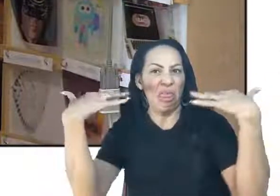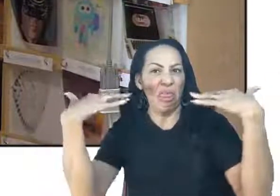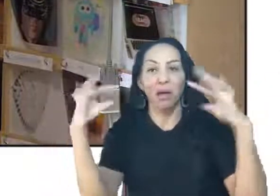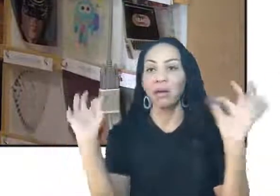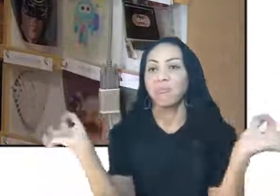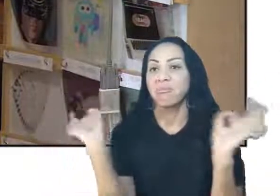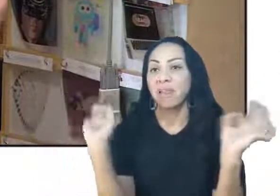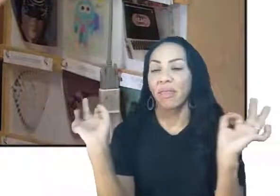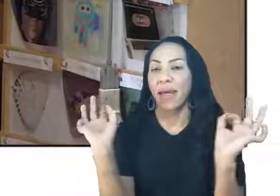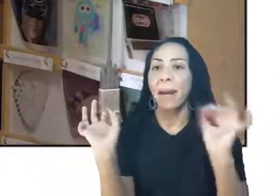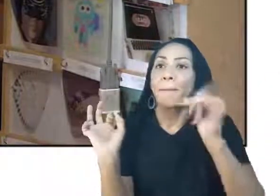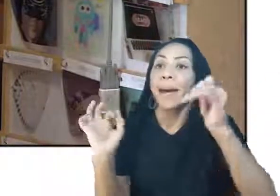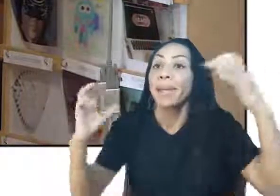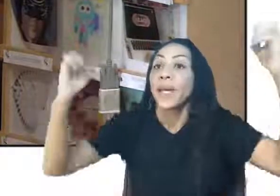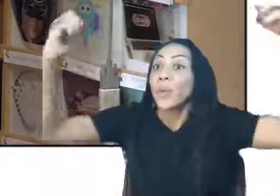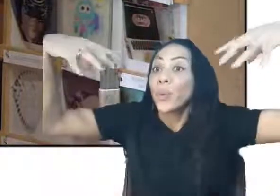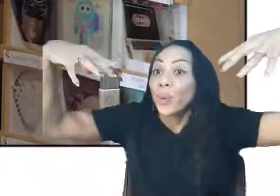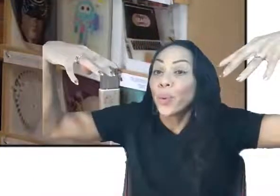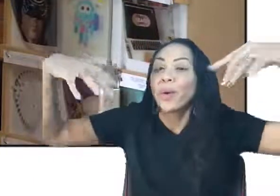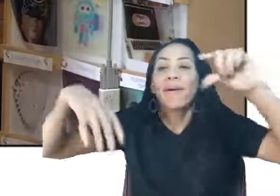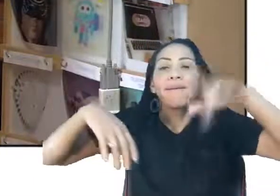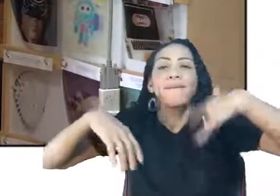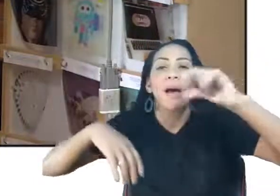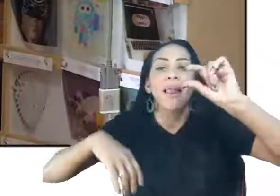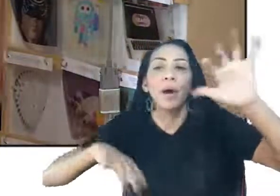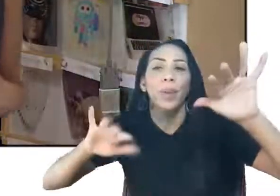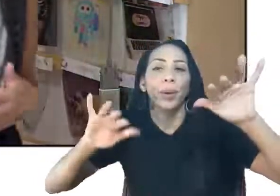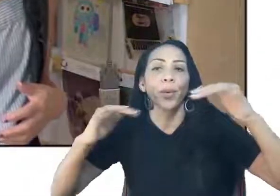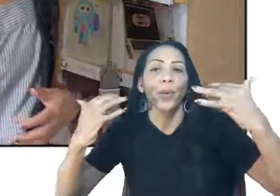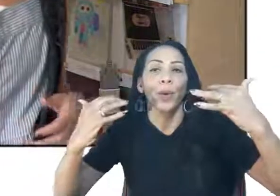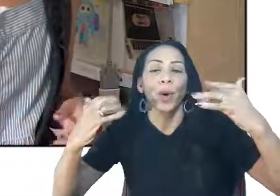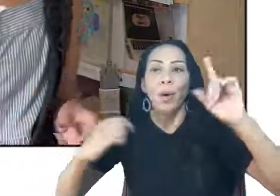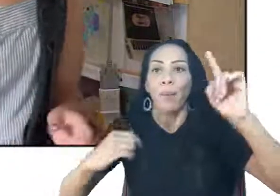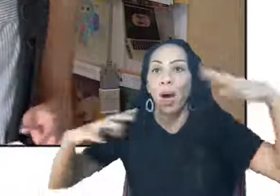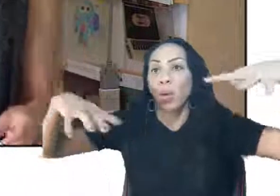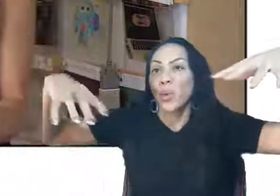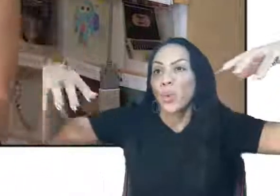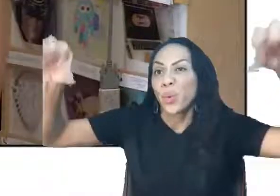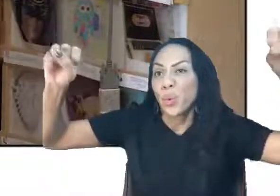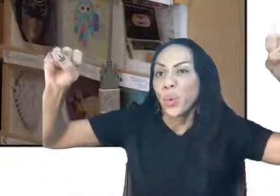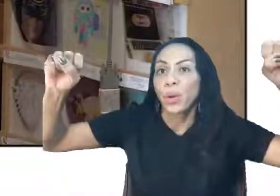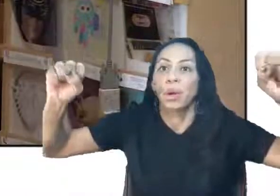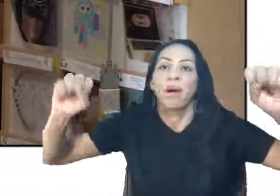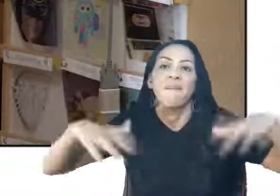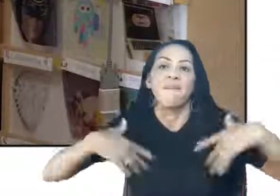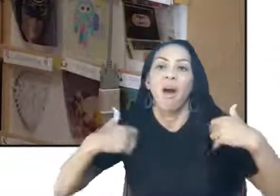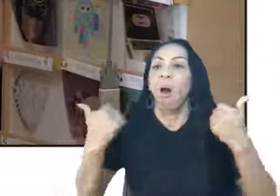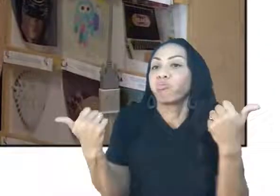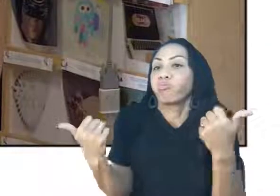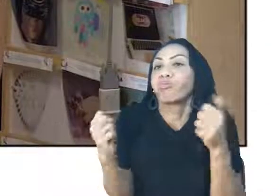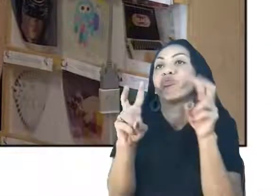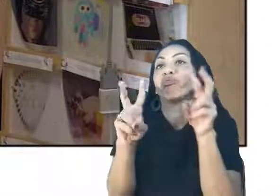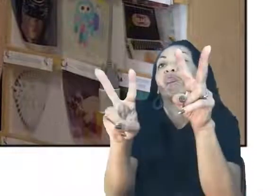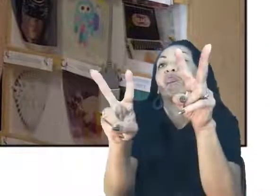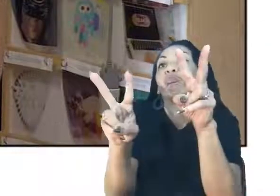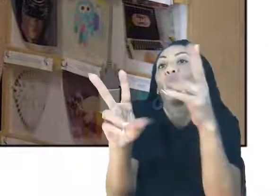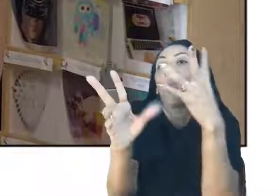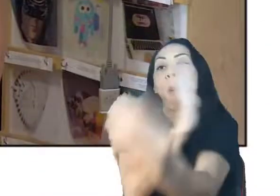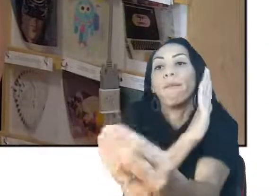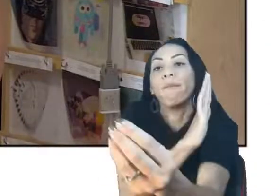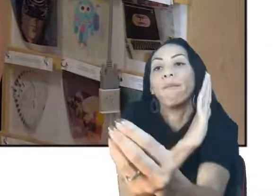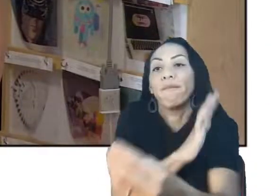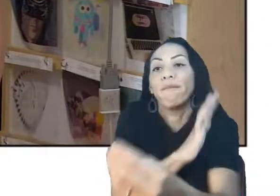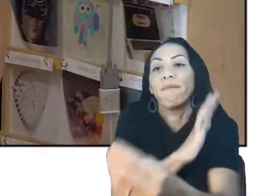feel like I dissolve into that brilliant cinema space just like everybody else does. In terms of